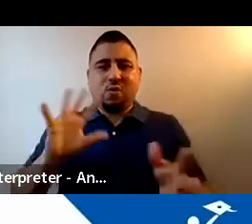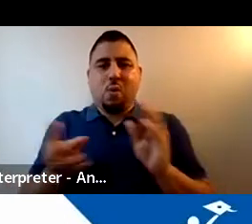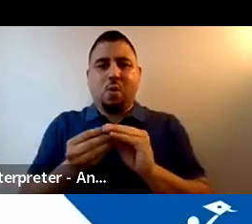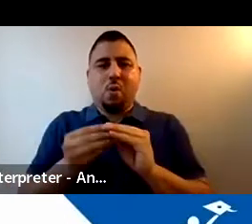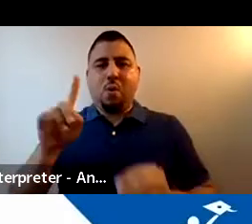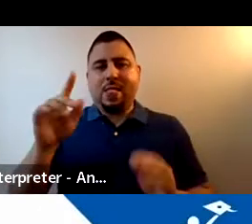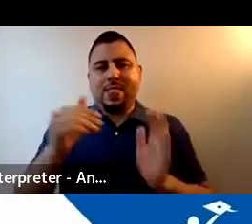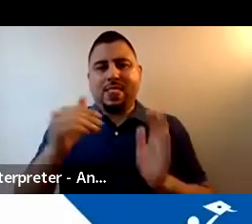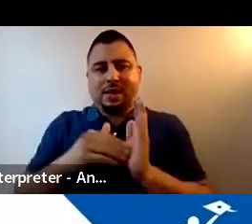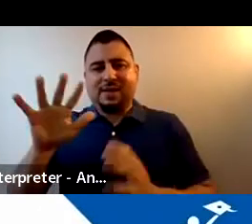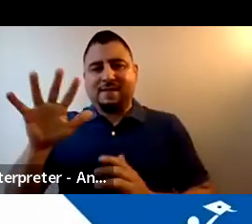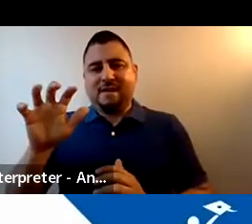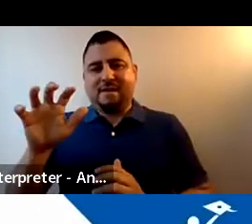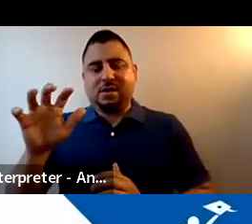of